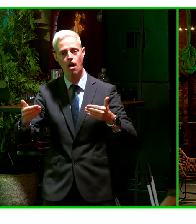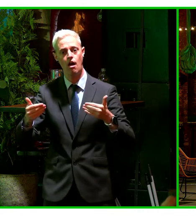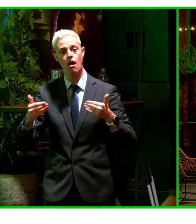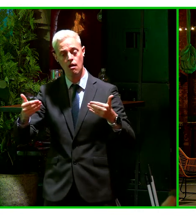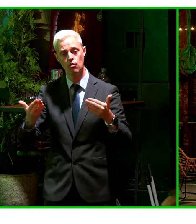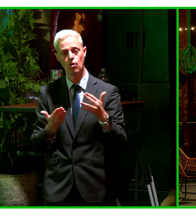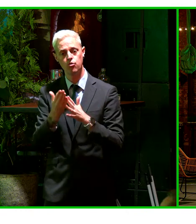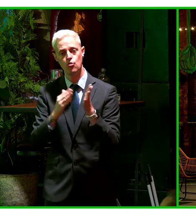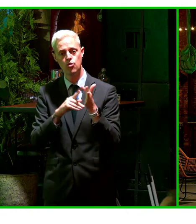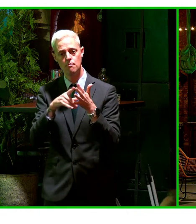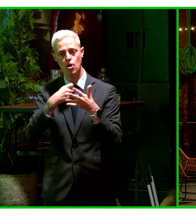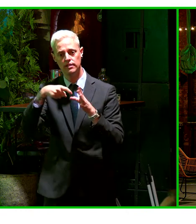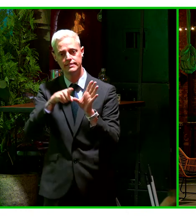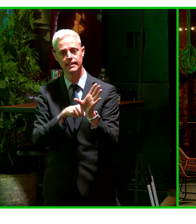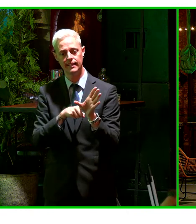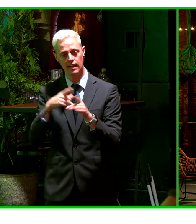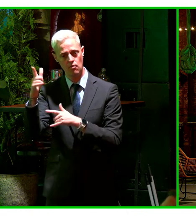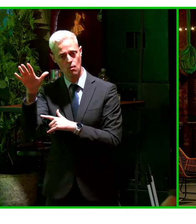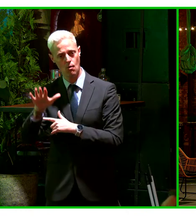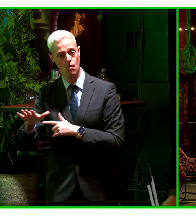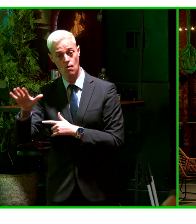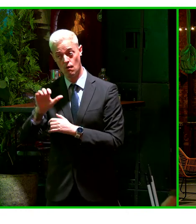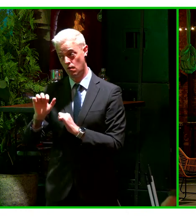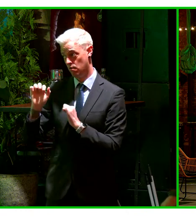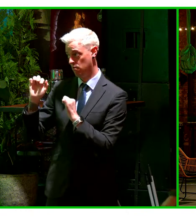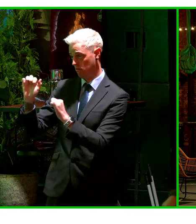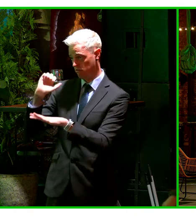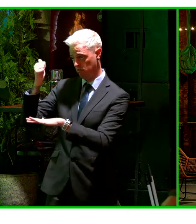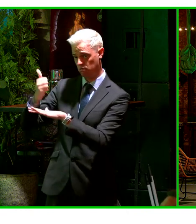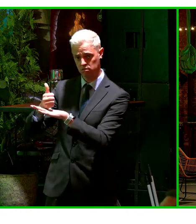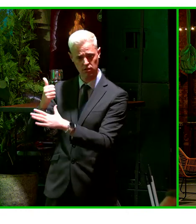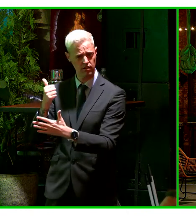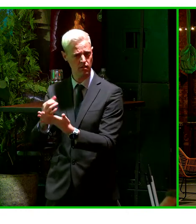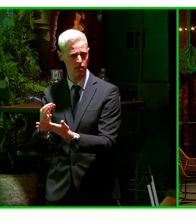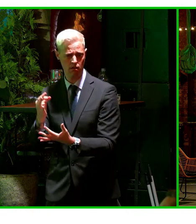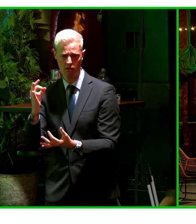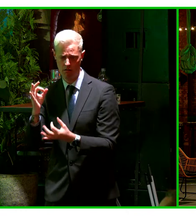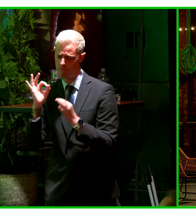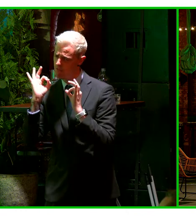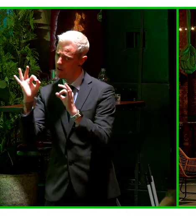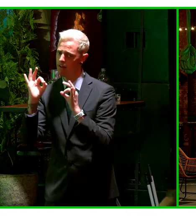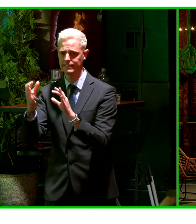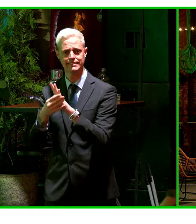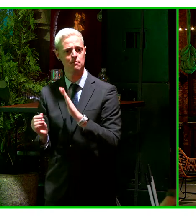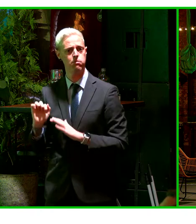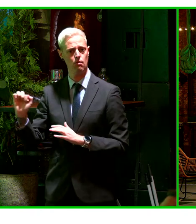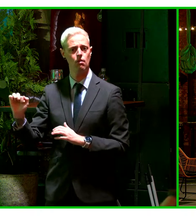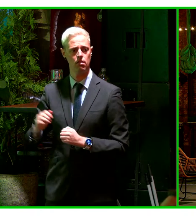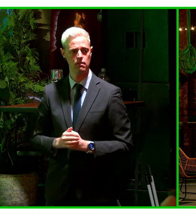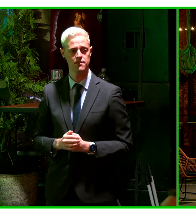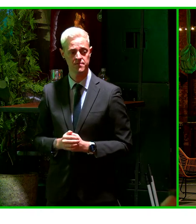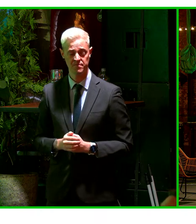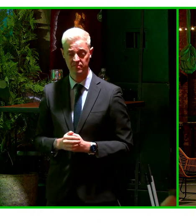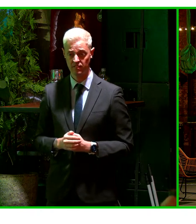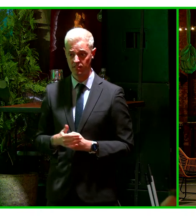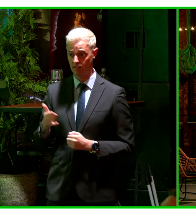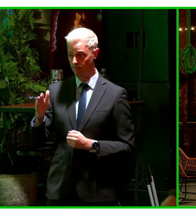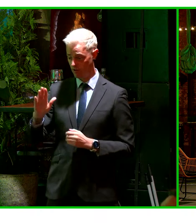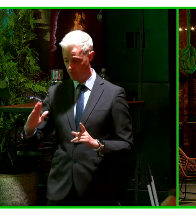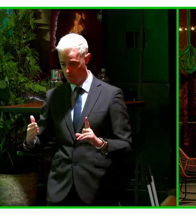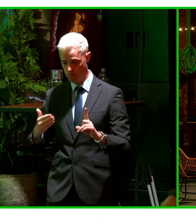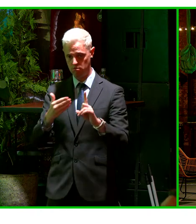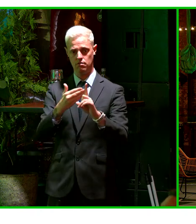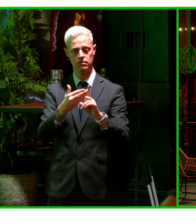every single home in the Liverpool City region if built. That is a fantastic example of how the drive to net zero